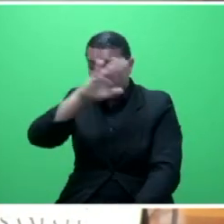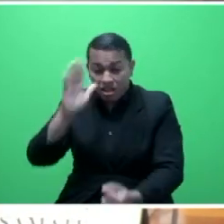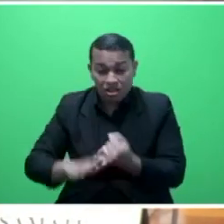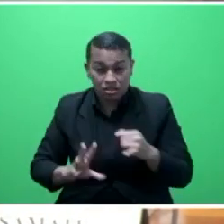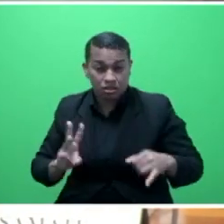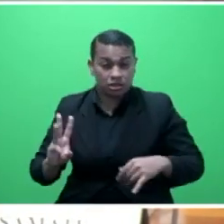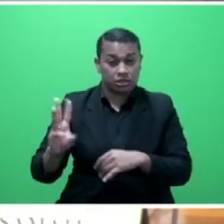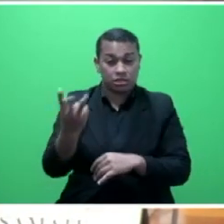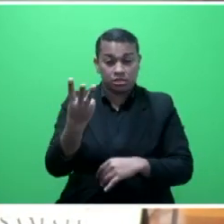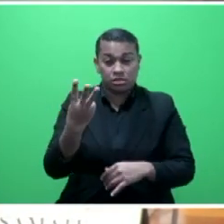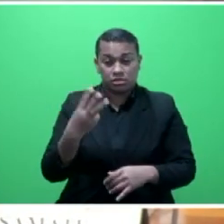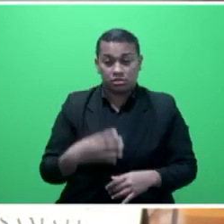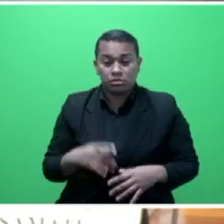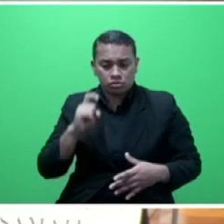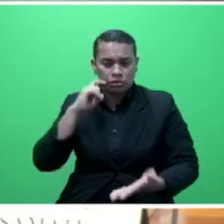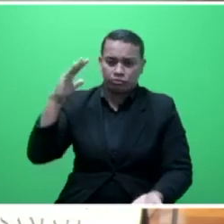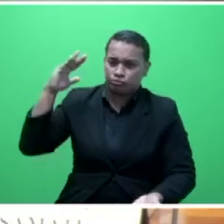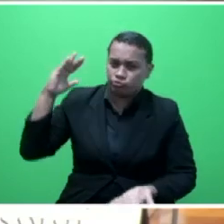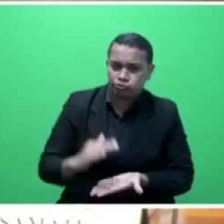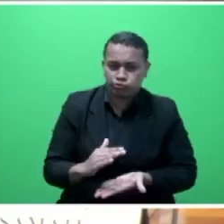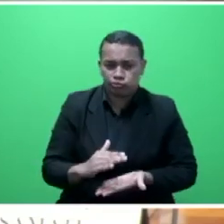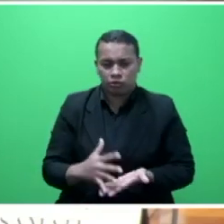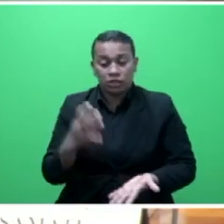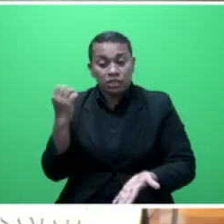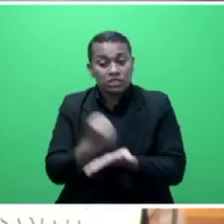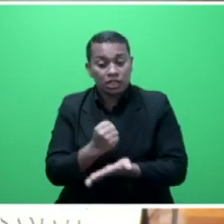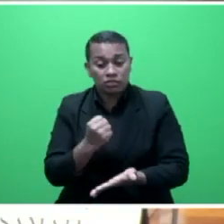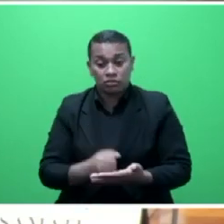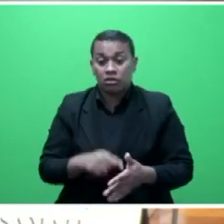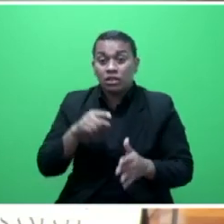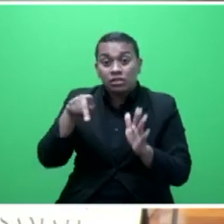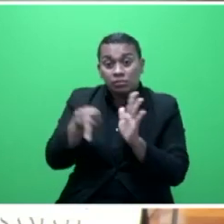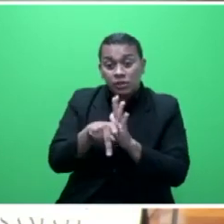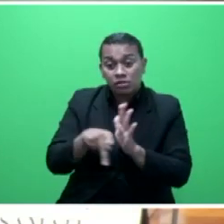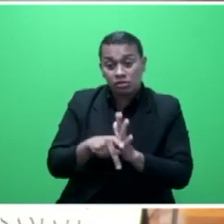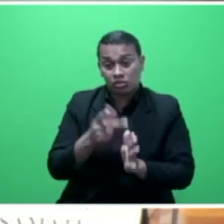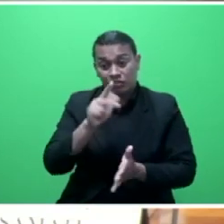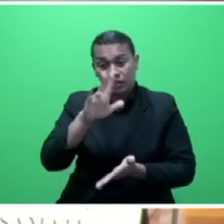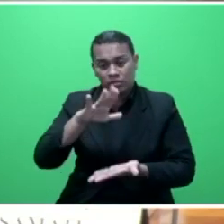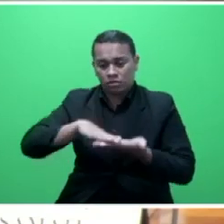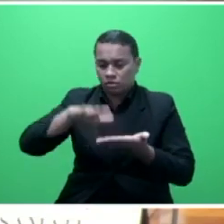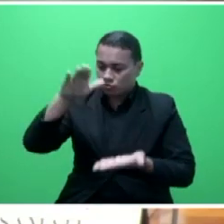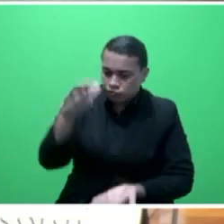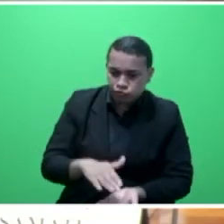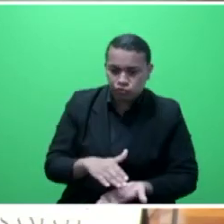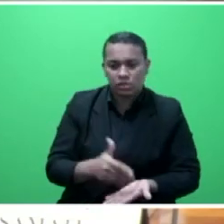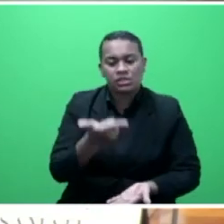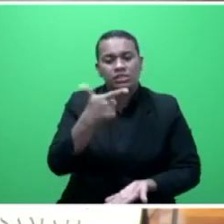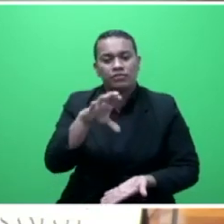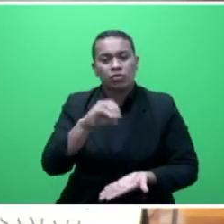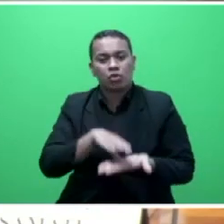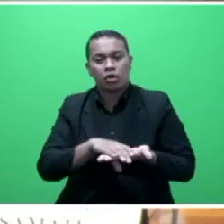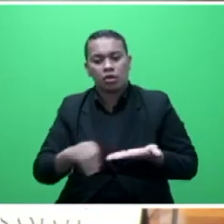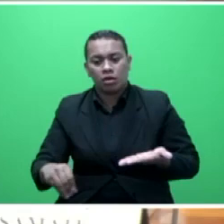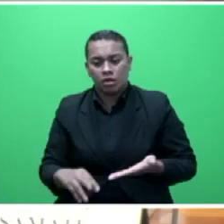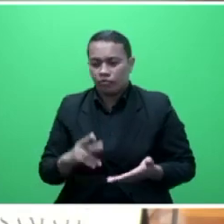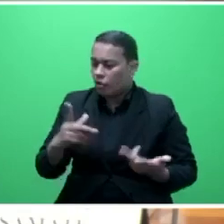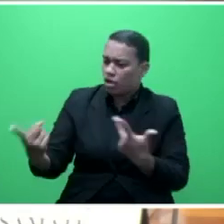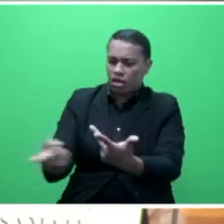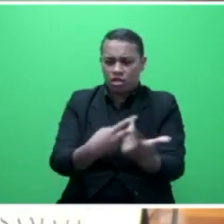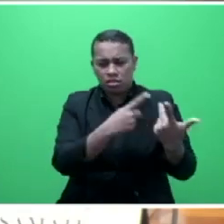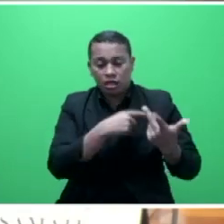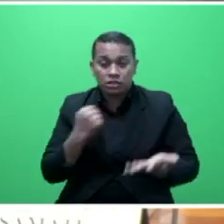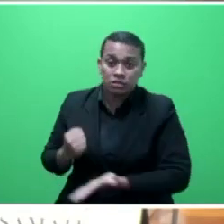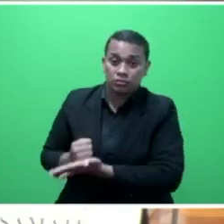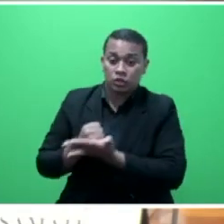arrangement, we're reducing the guarantee price for cane from $85 to $70. But all other support to cane growers will